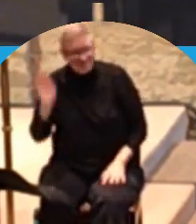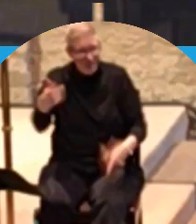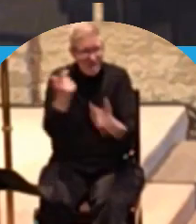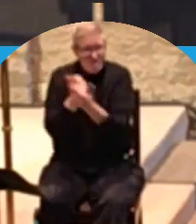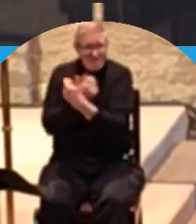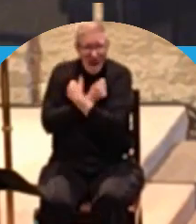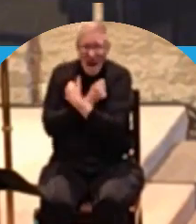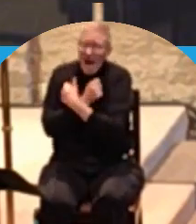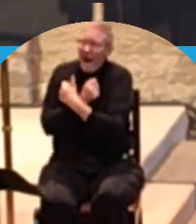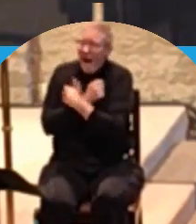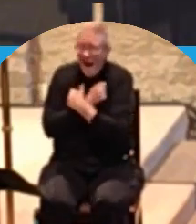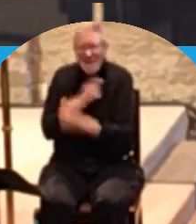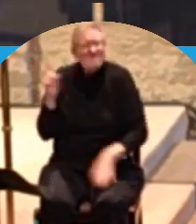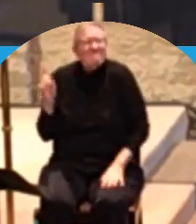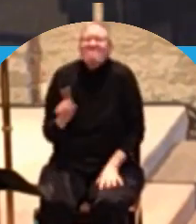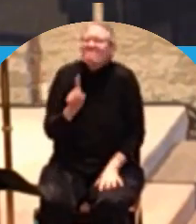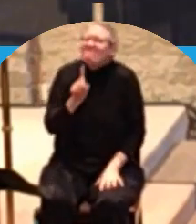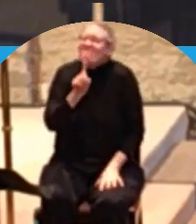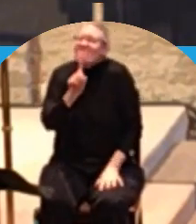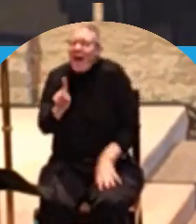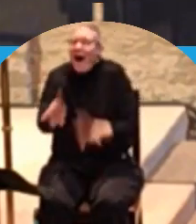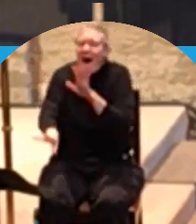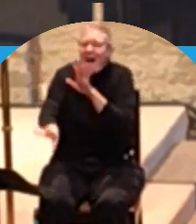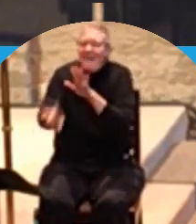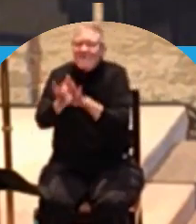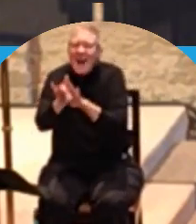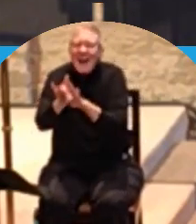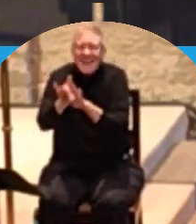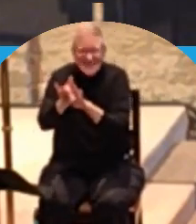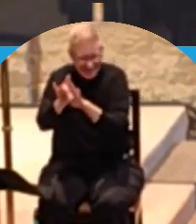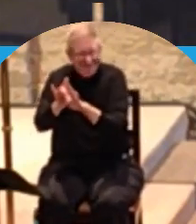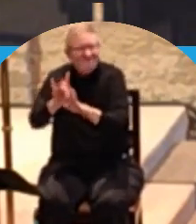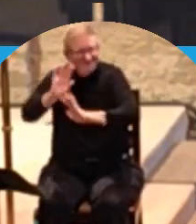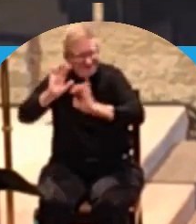where the love is. Yeah. Go